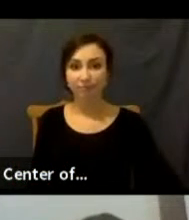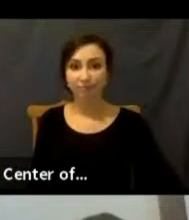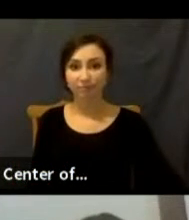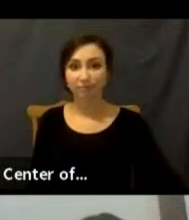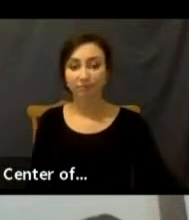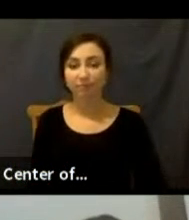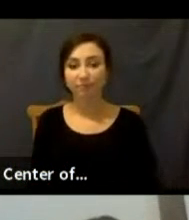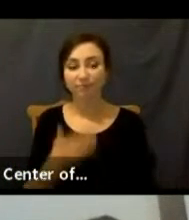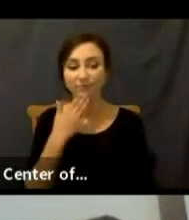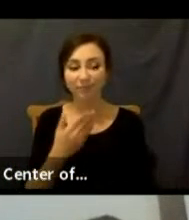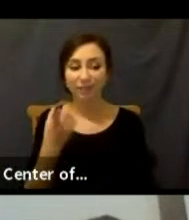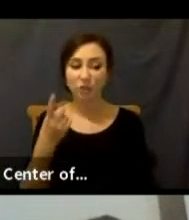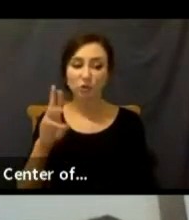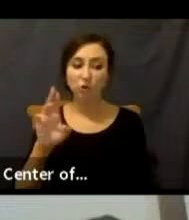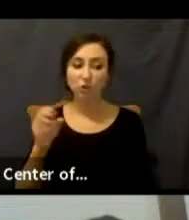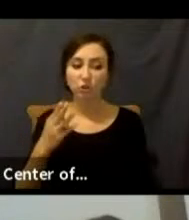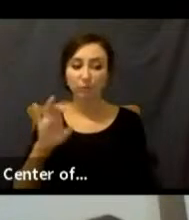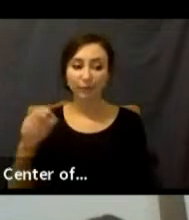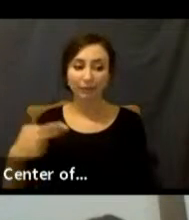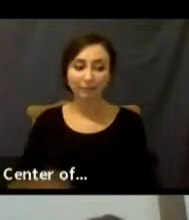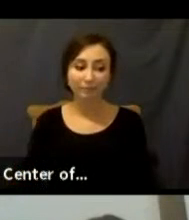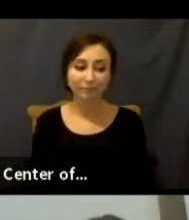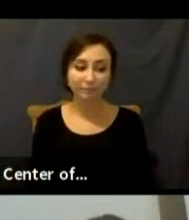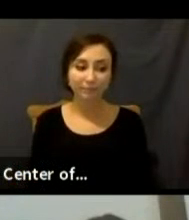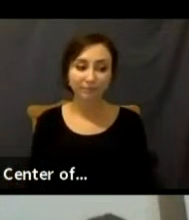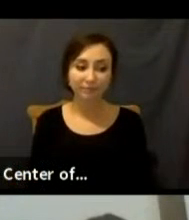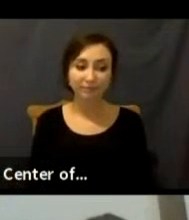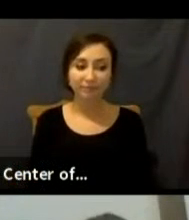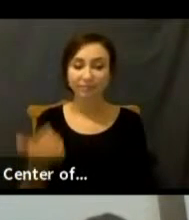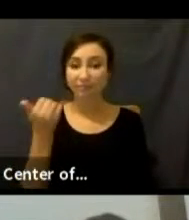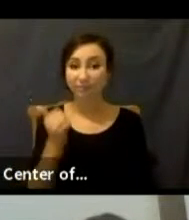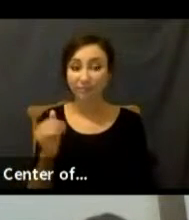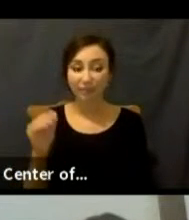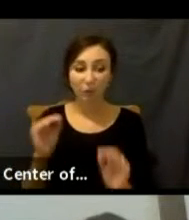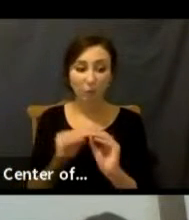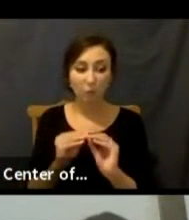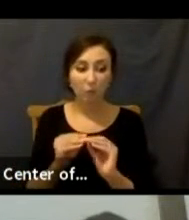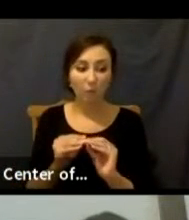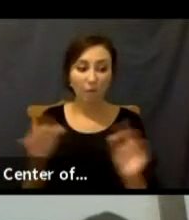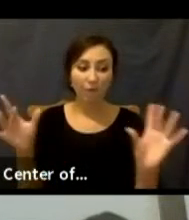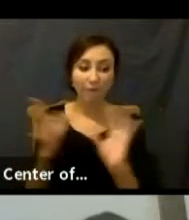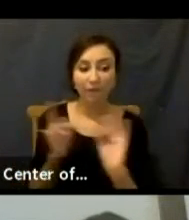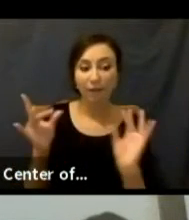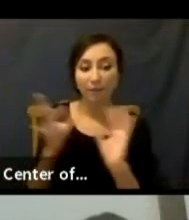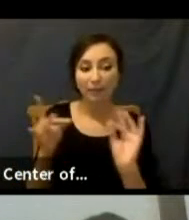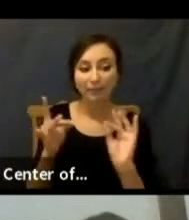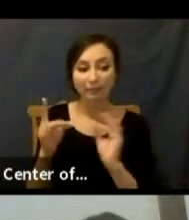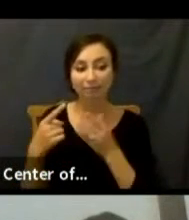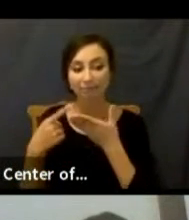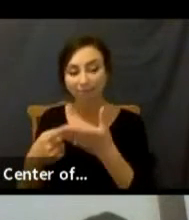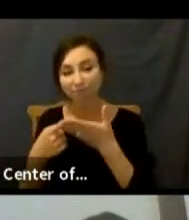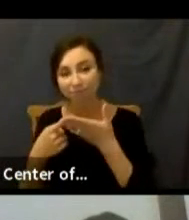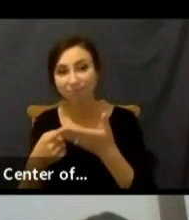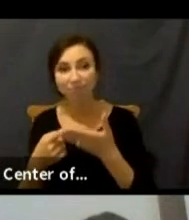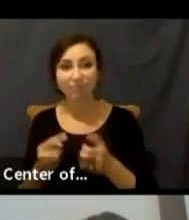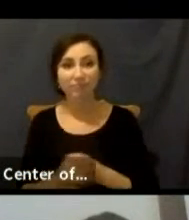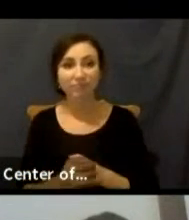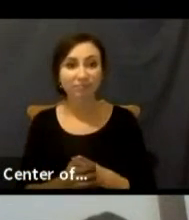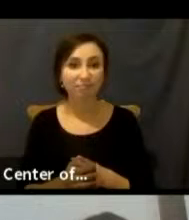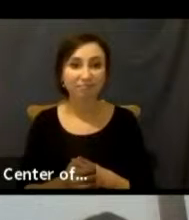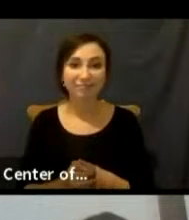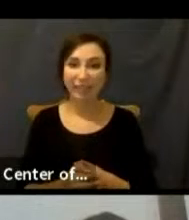Thank you, Dr. Shamia. Other comments, discussion? As a group, we don't get a chance to have